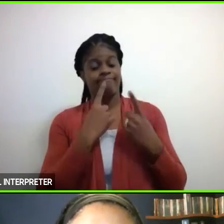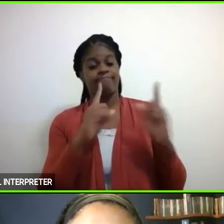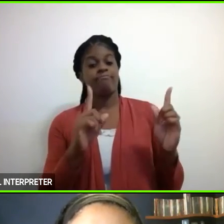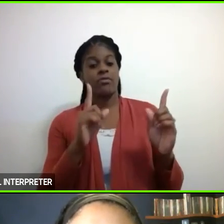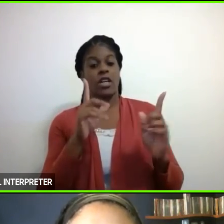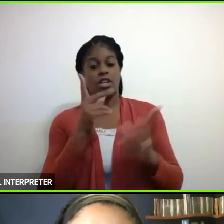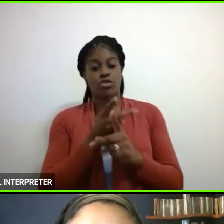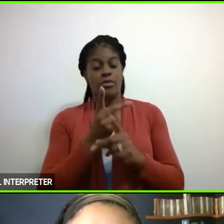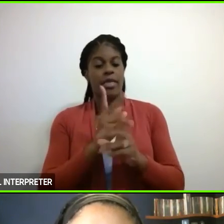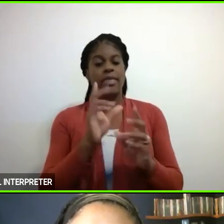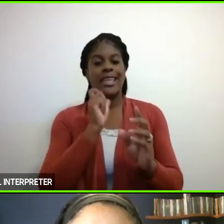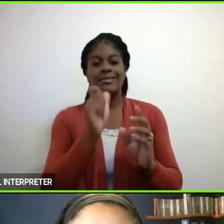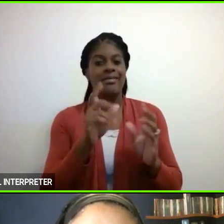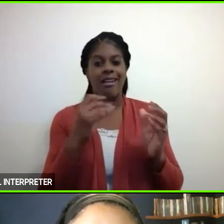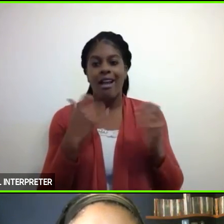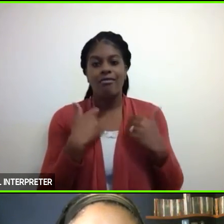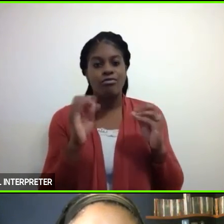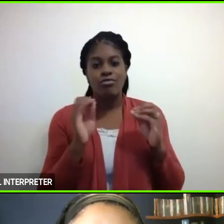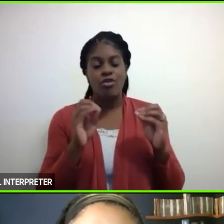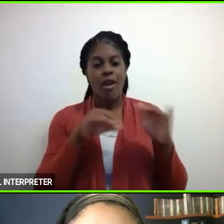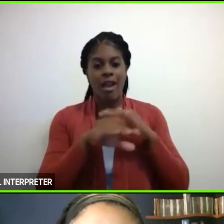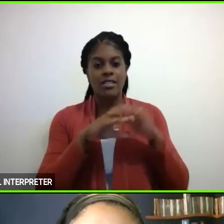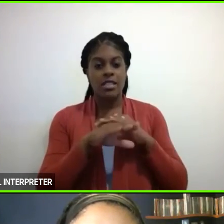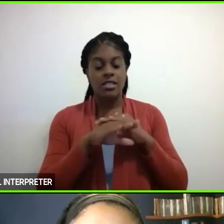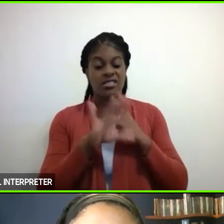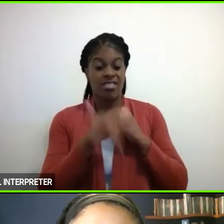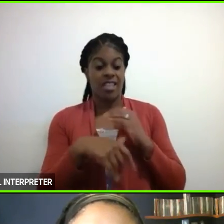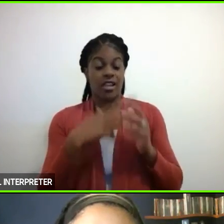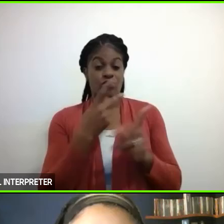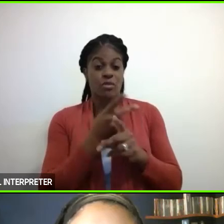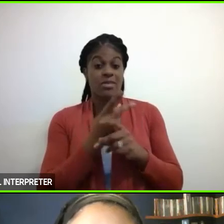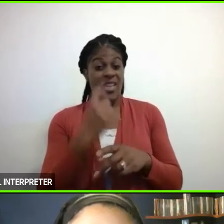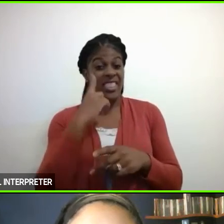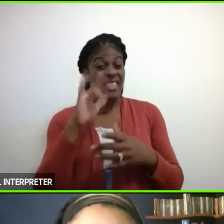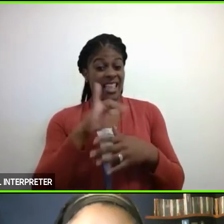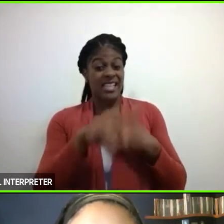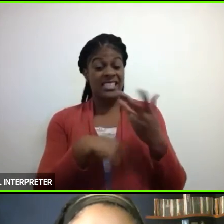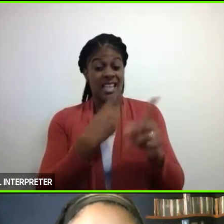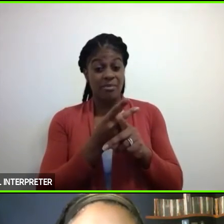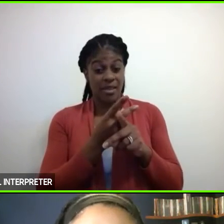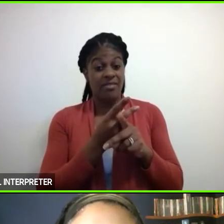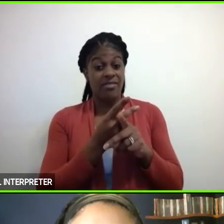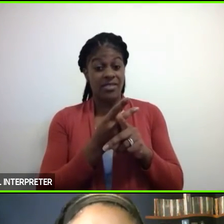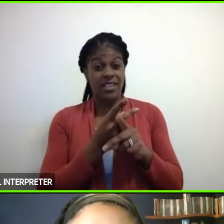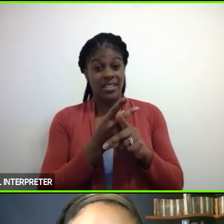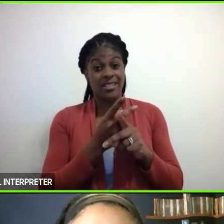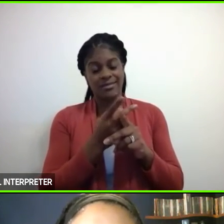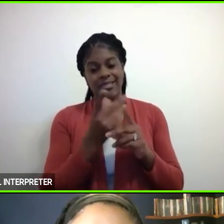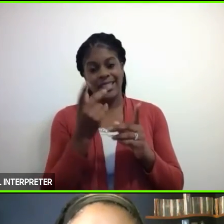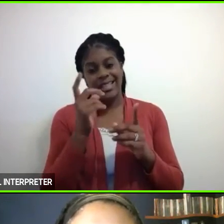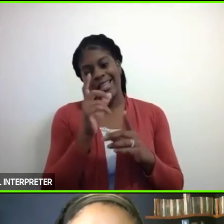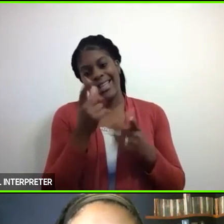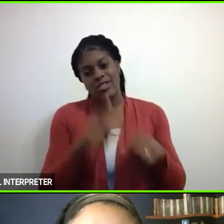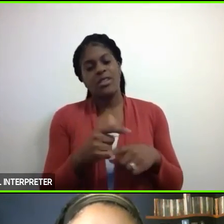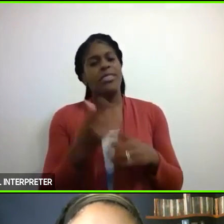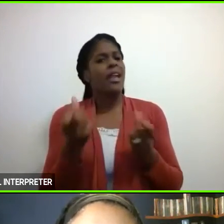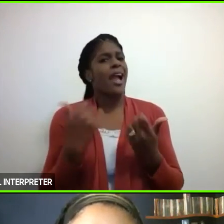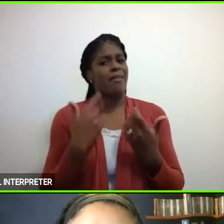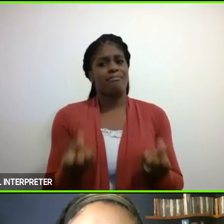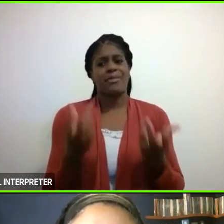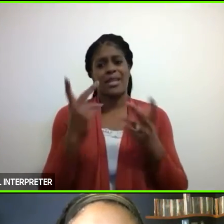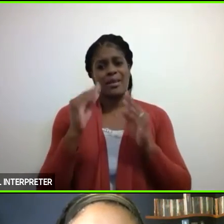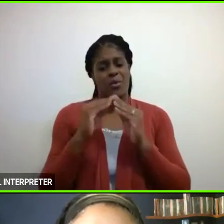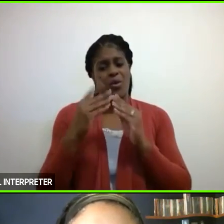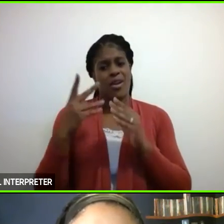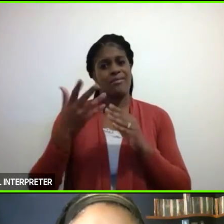provided access to such treatment. So I think those types of instances, and there are many more in our history, what we